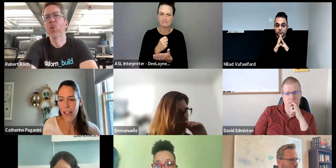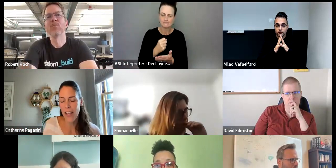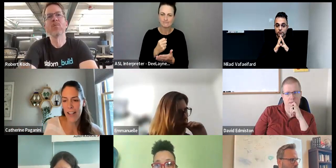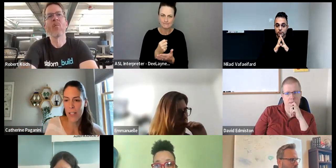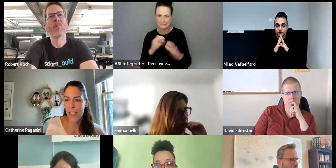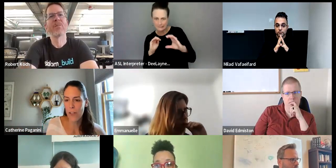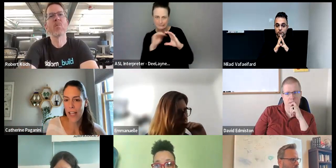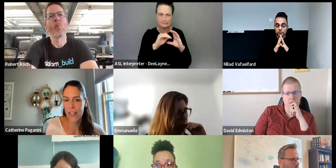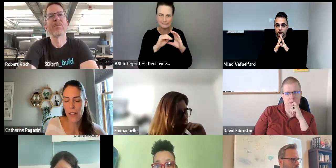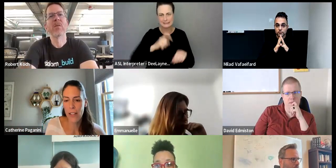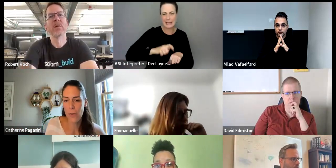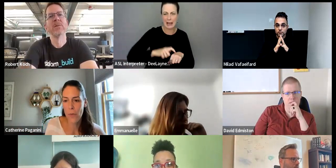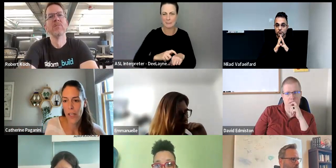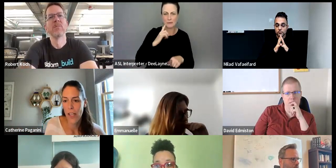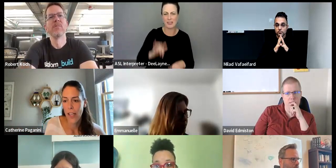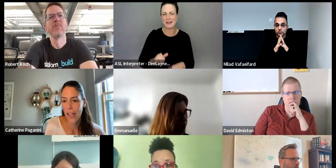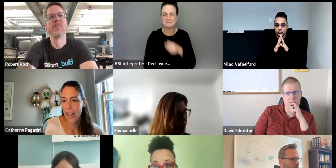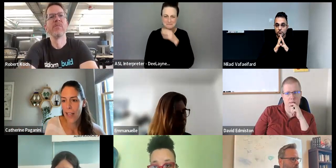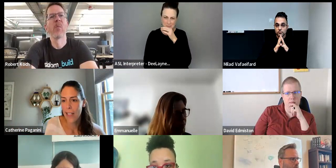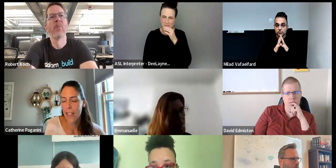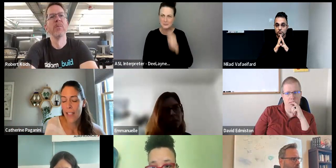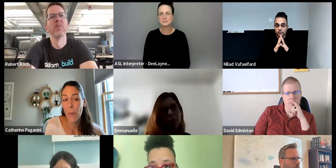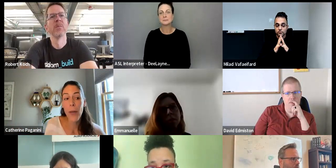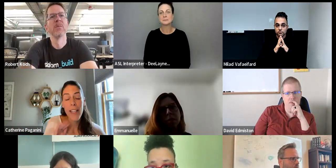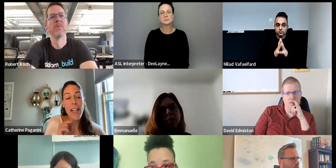find a way, a space for that.